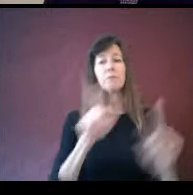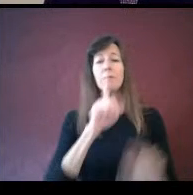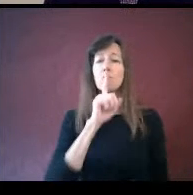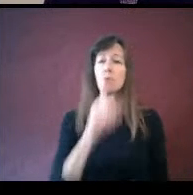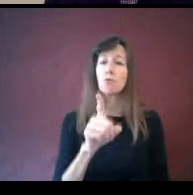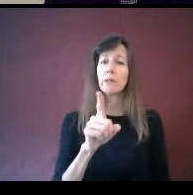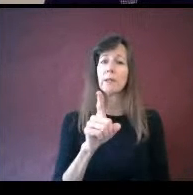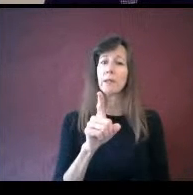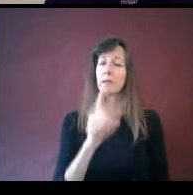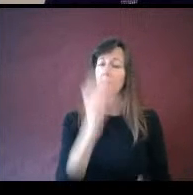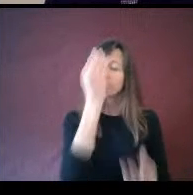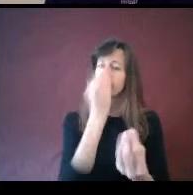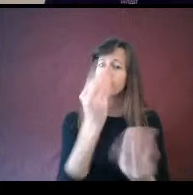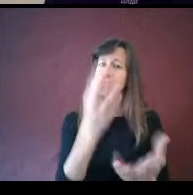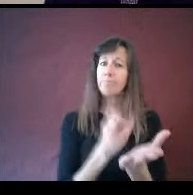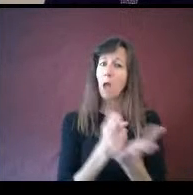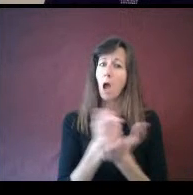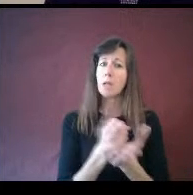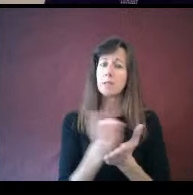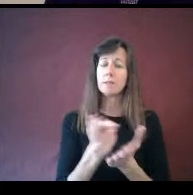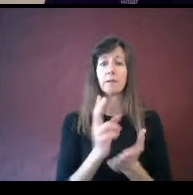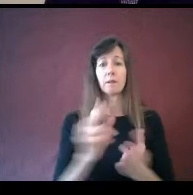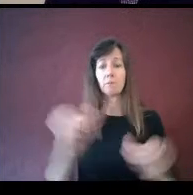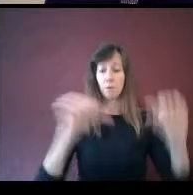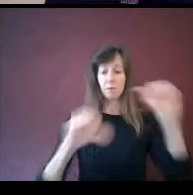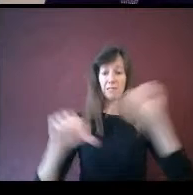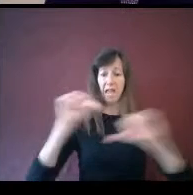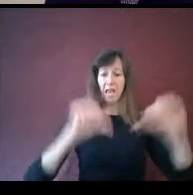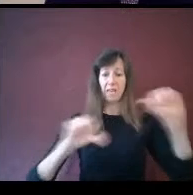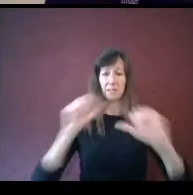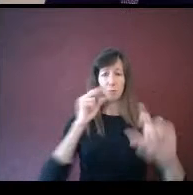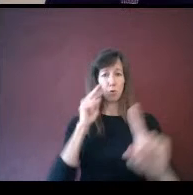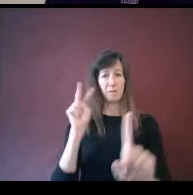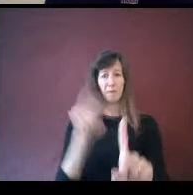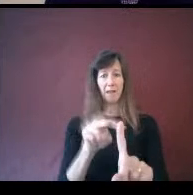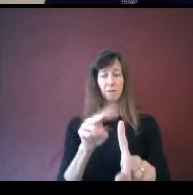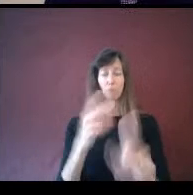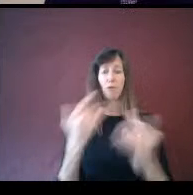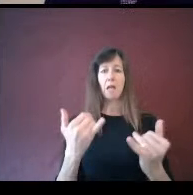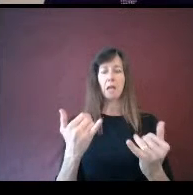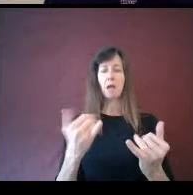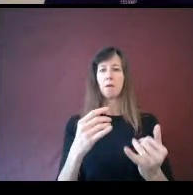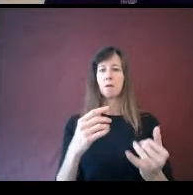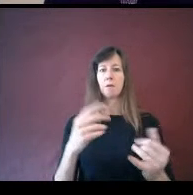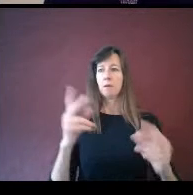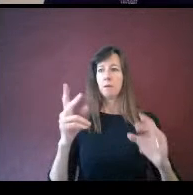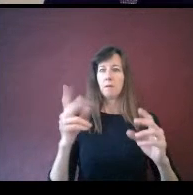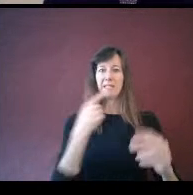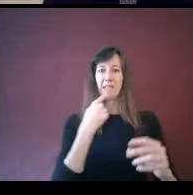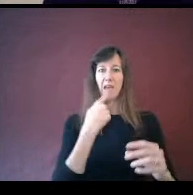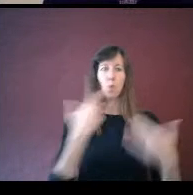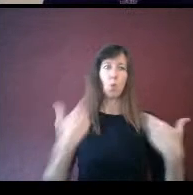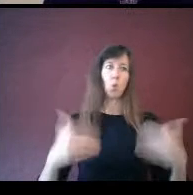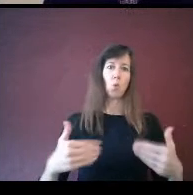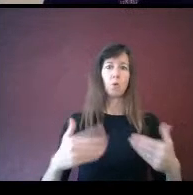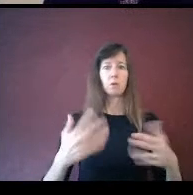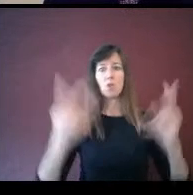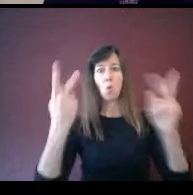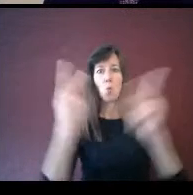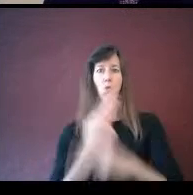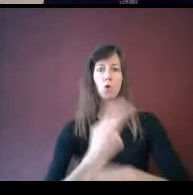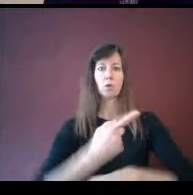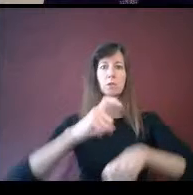without question at the worst point of the entire pandemic, and we have to adjust our